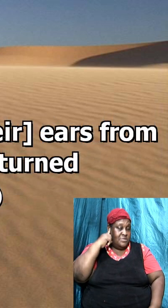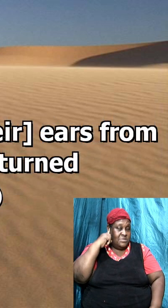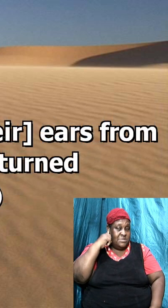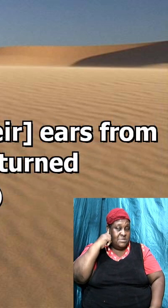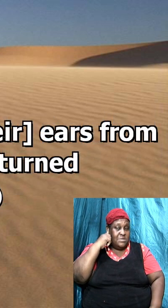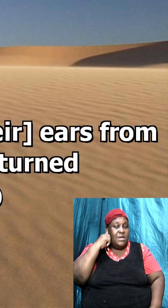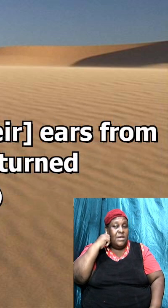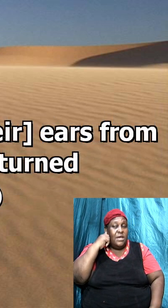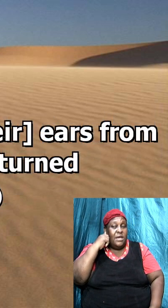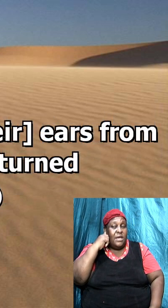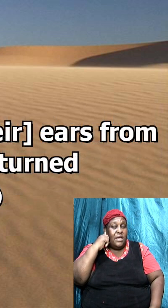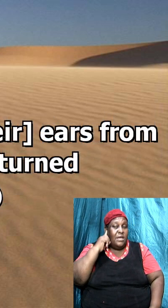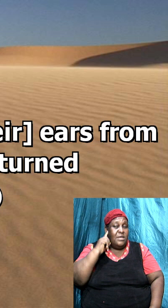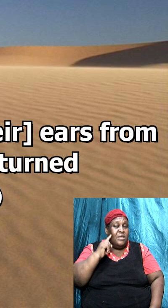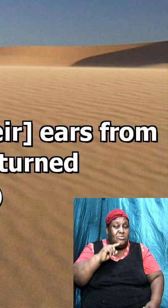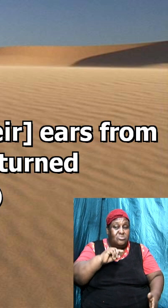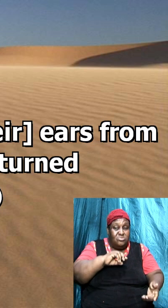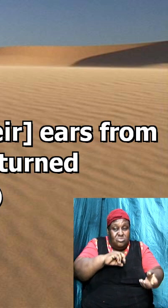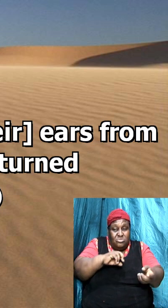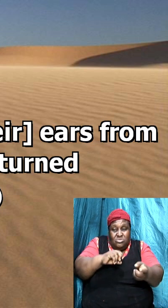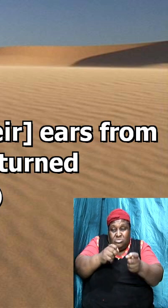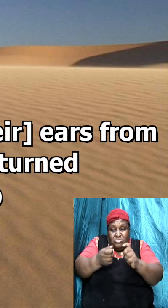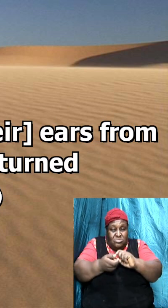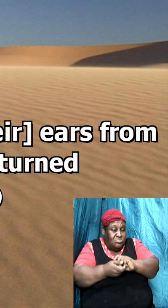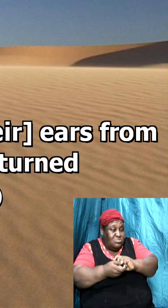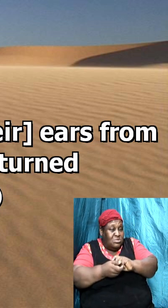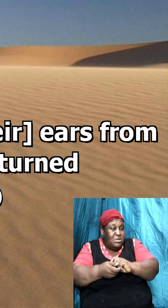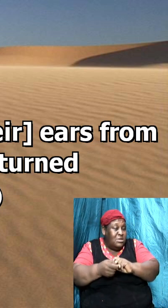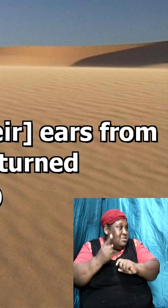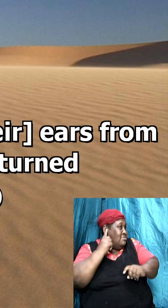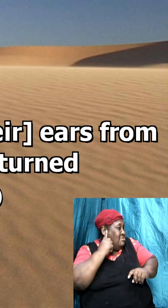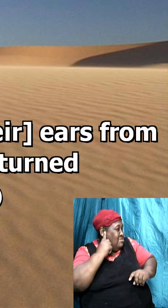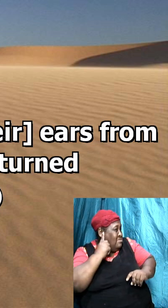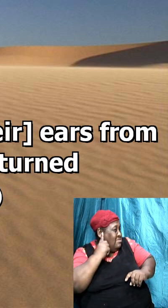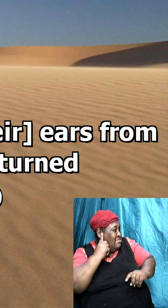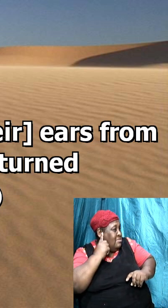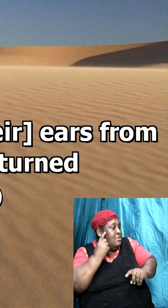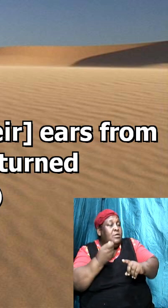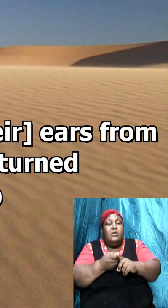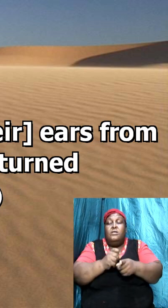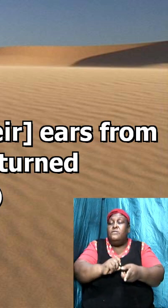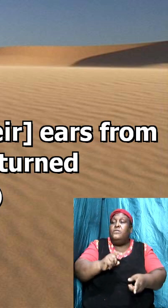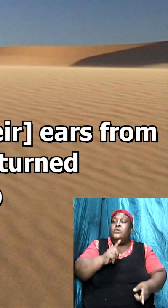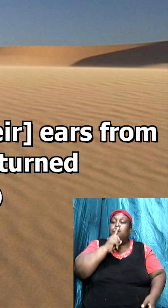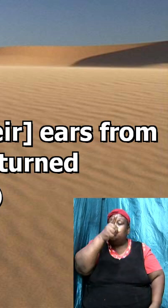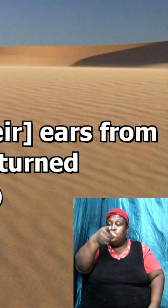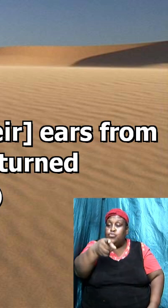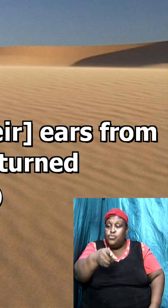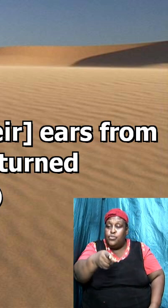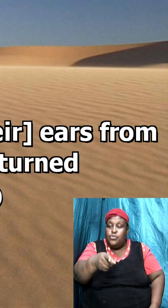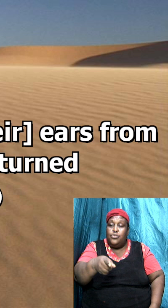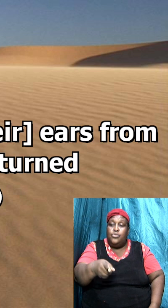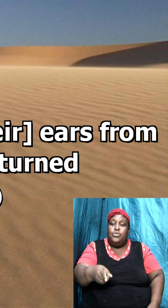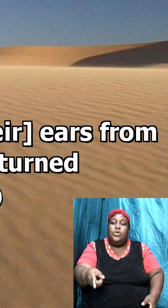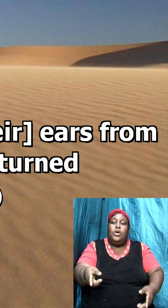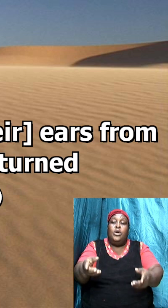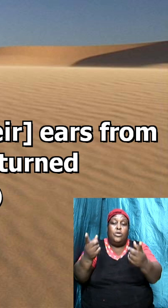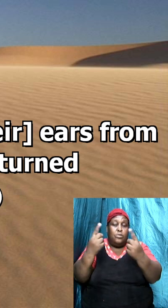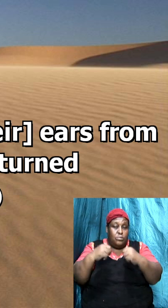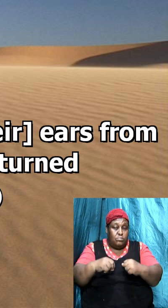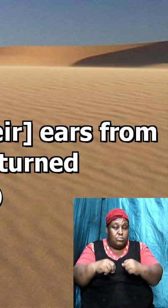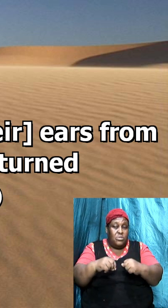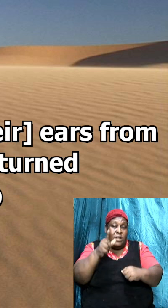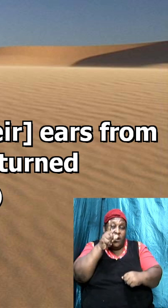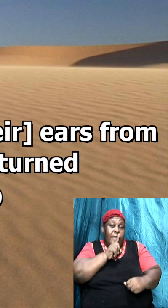And they shall turn away their ears from the truth, and shall be turned unto fables.